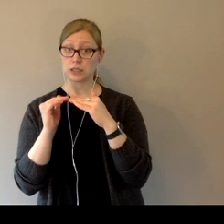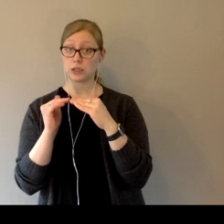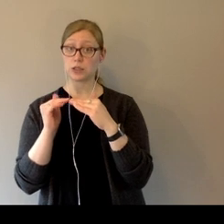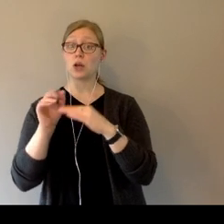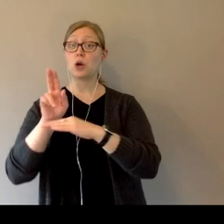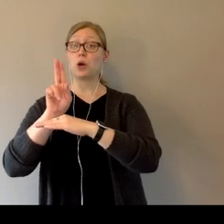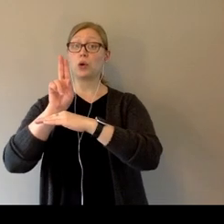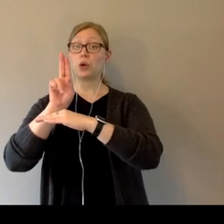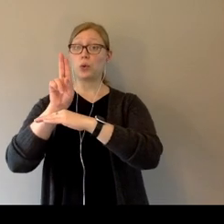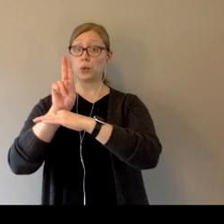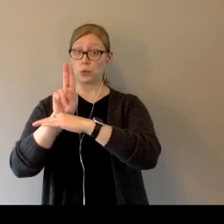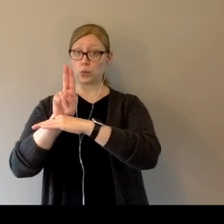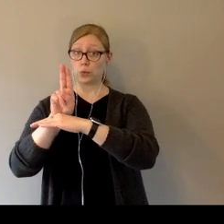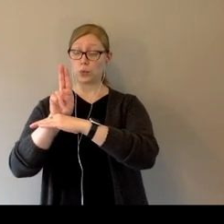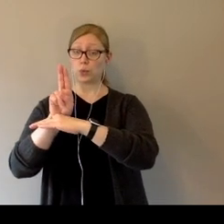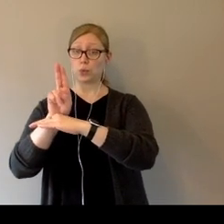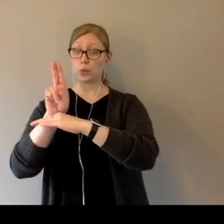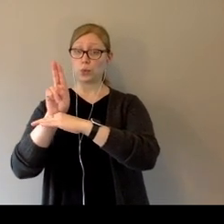to